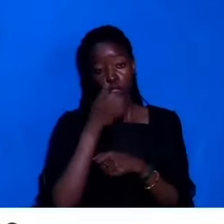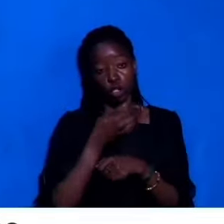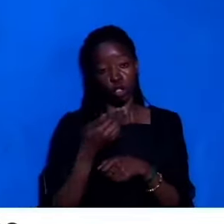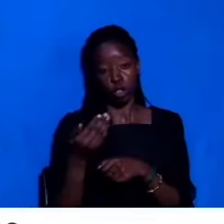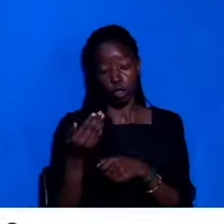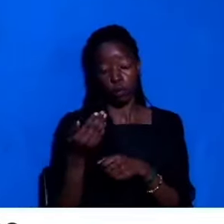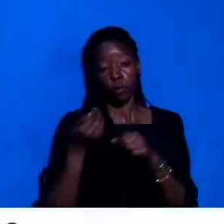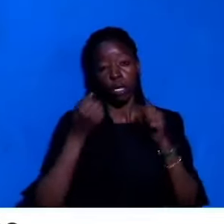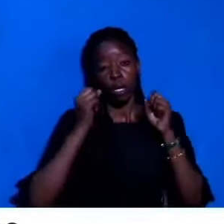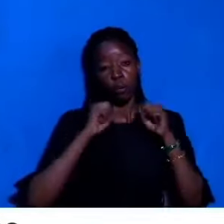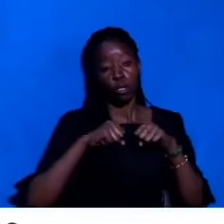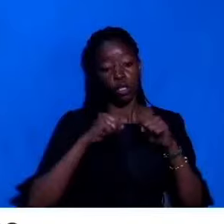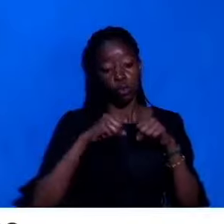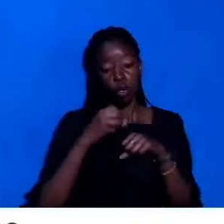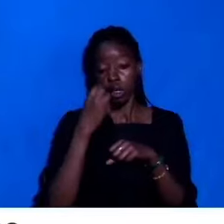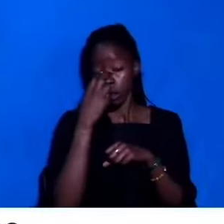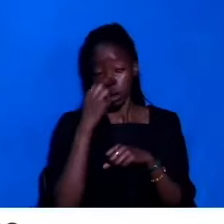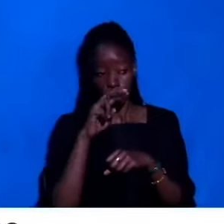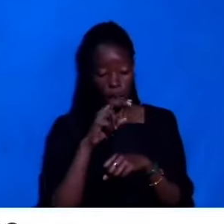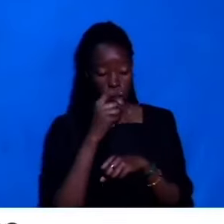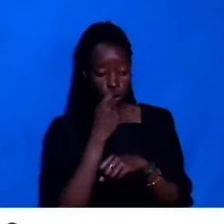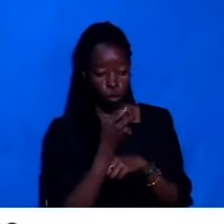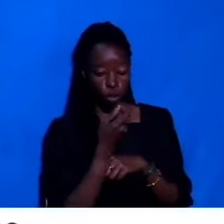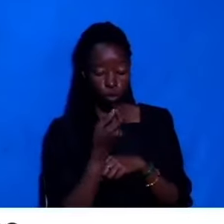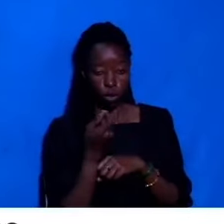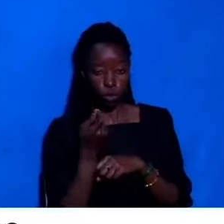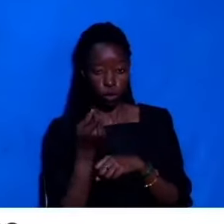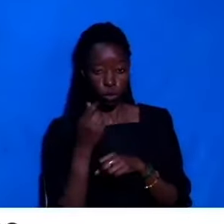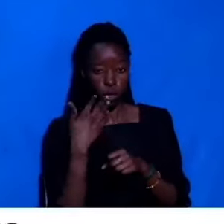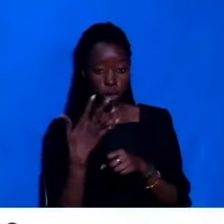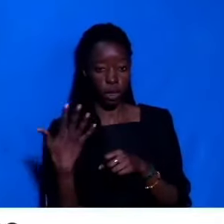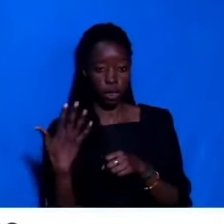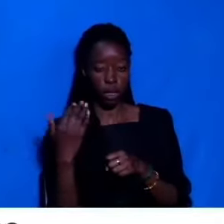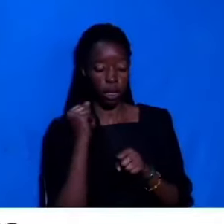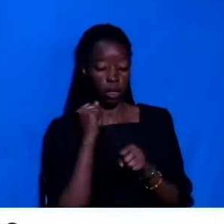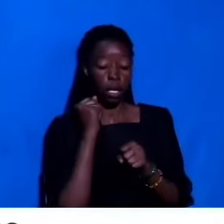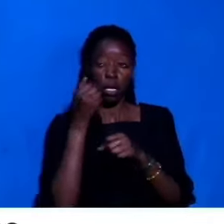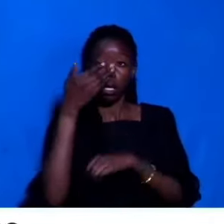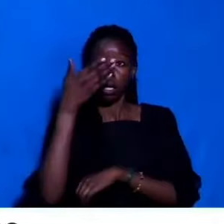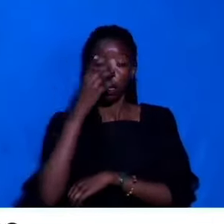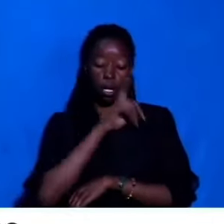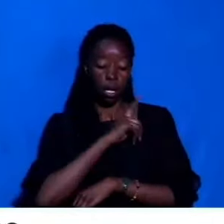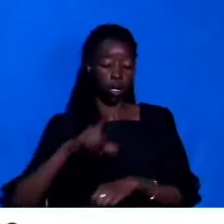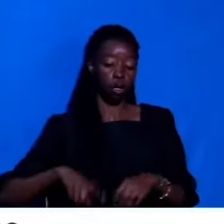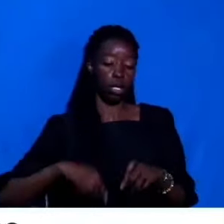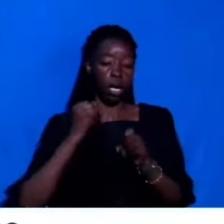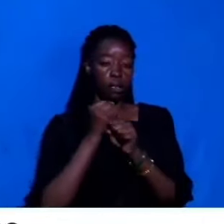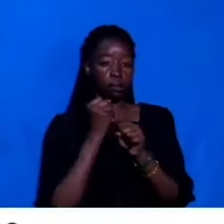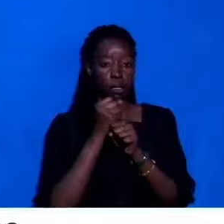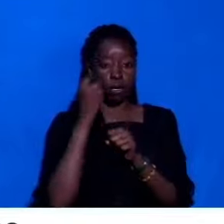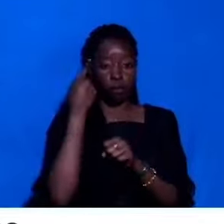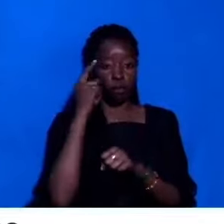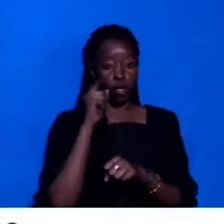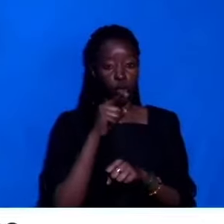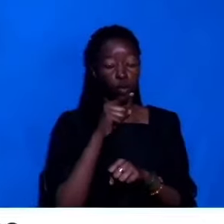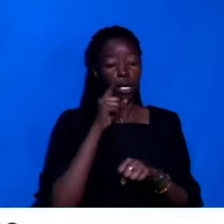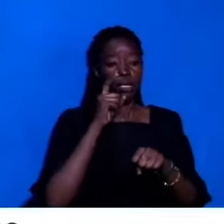you see what the Lord has done? The word of God says, when he saw that he was